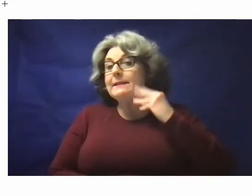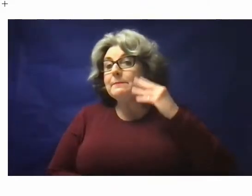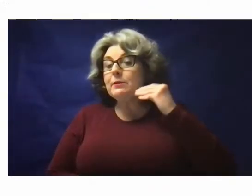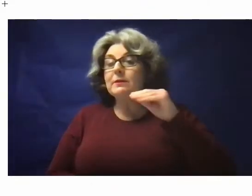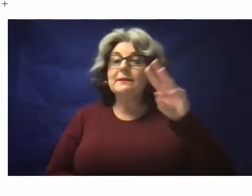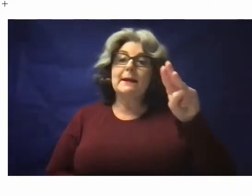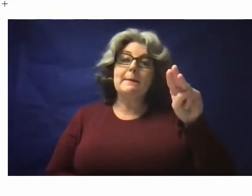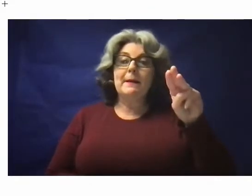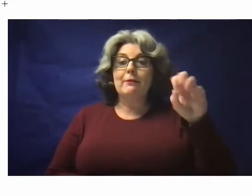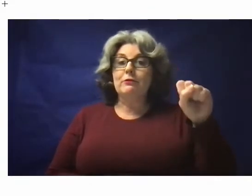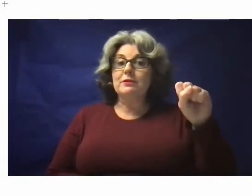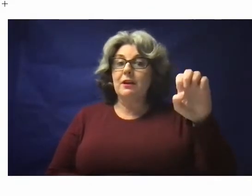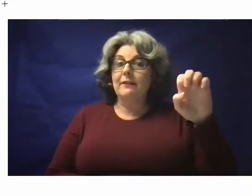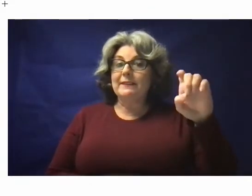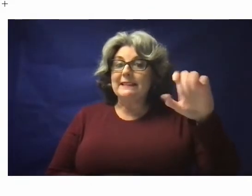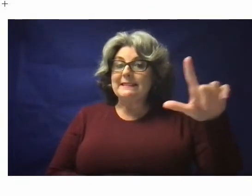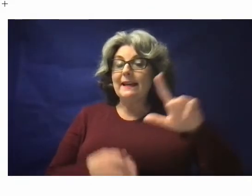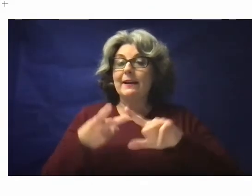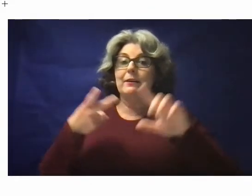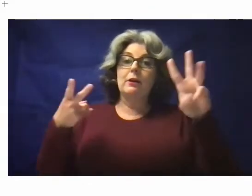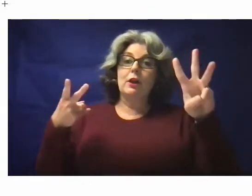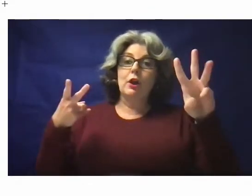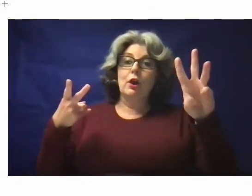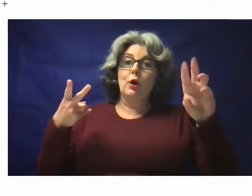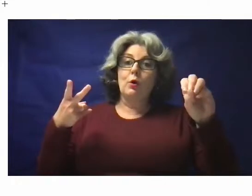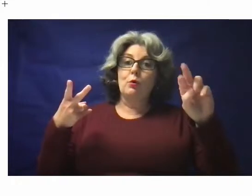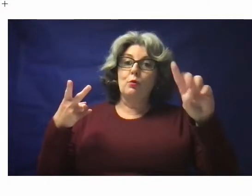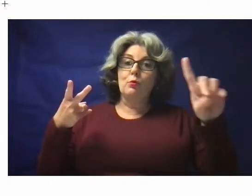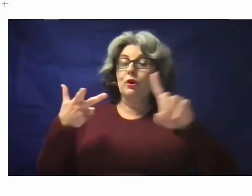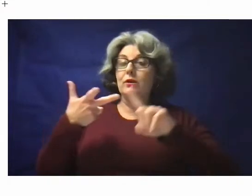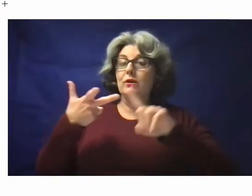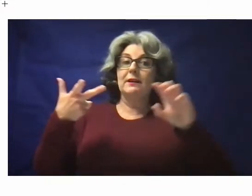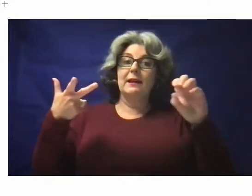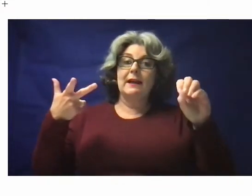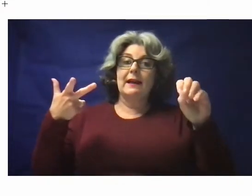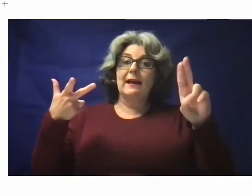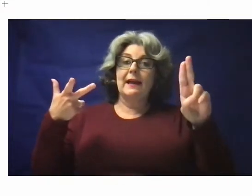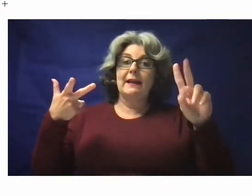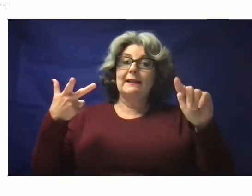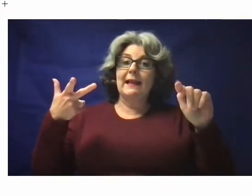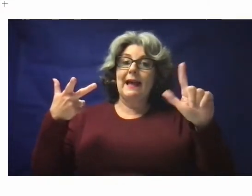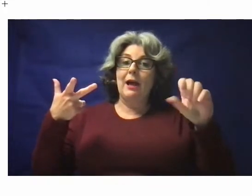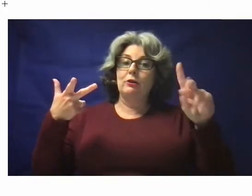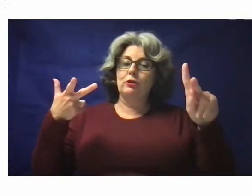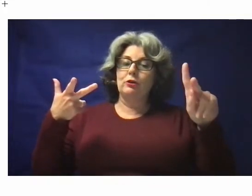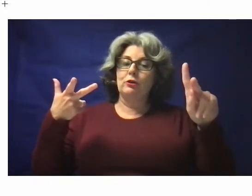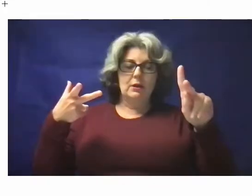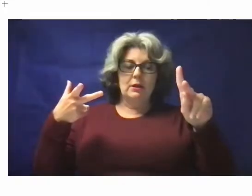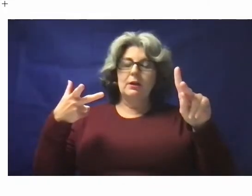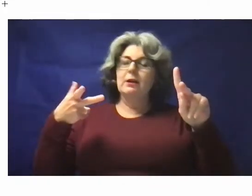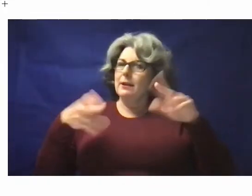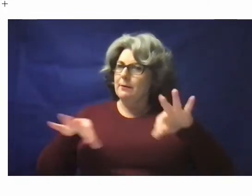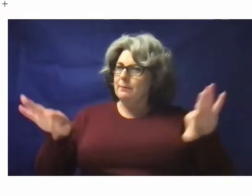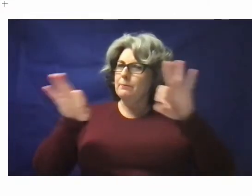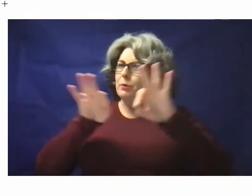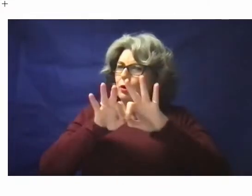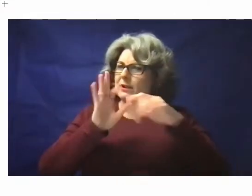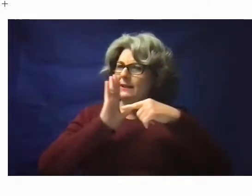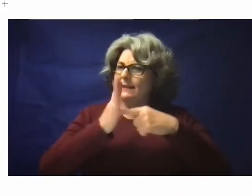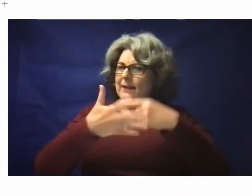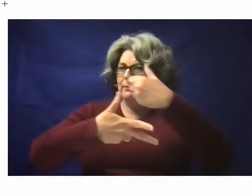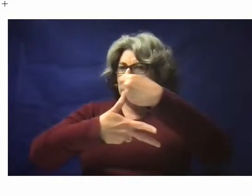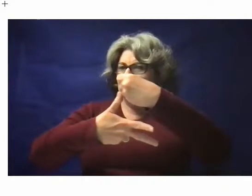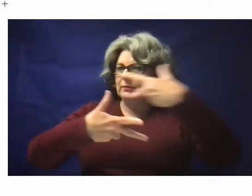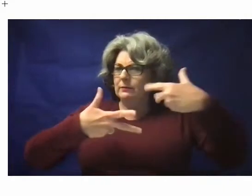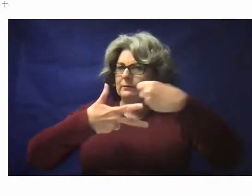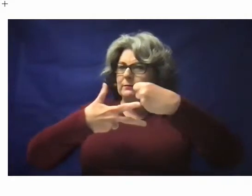Microsoft Excel, Word, and Outlook. In these cases, make sure you provide examples for all three. If you provide examples for